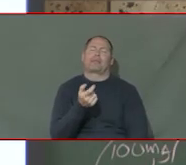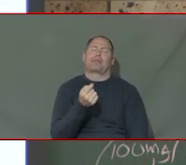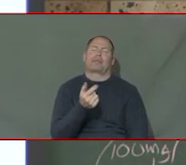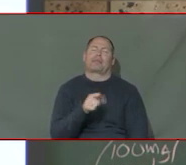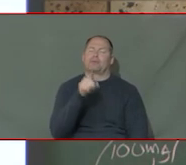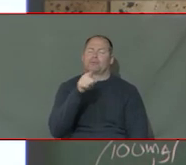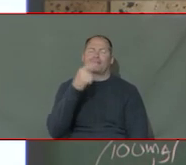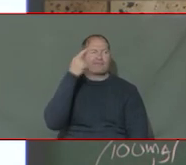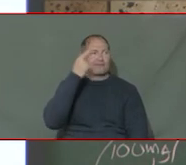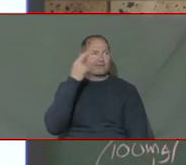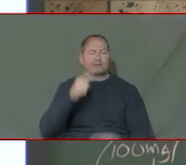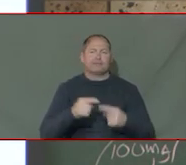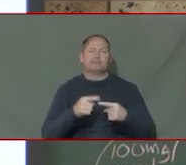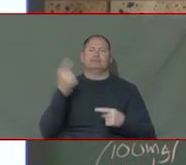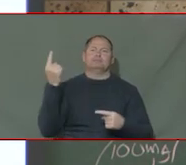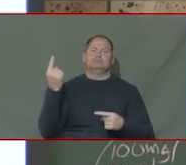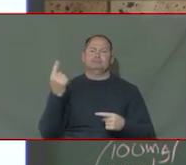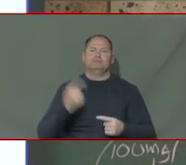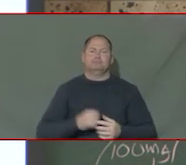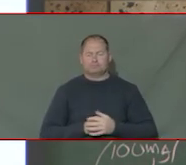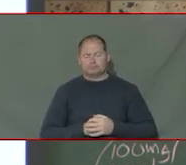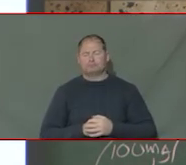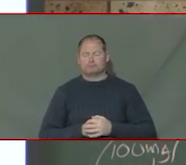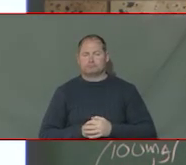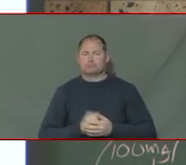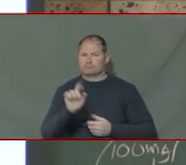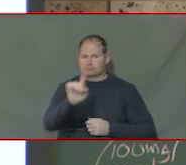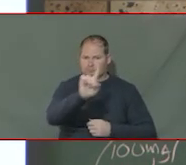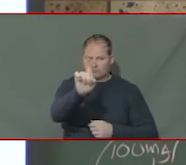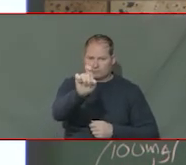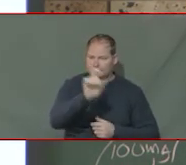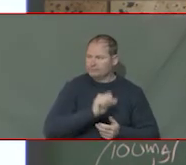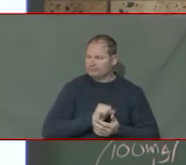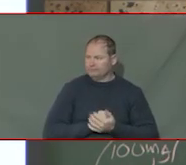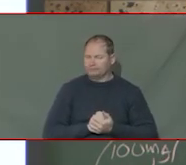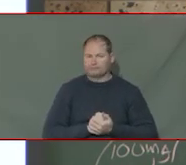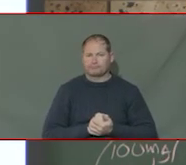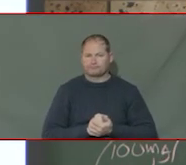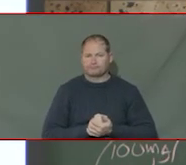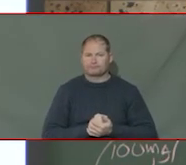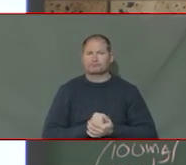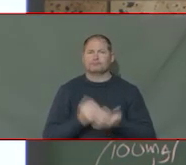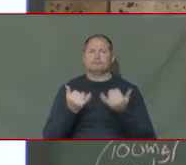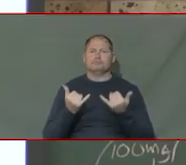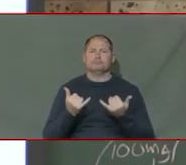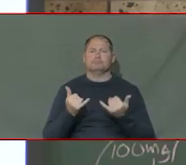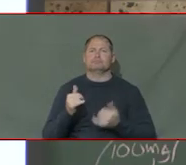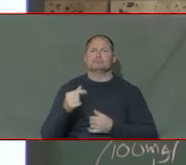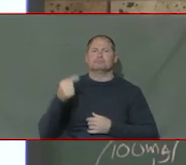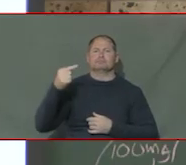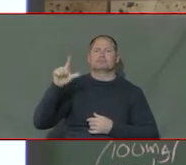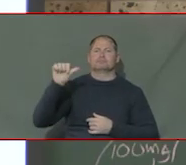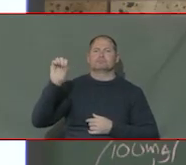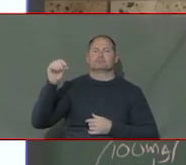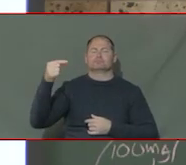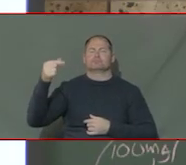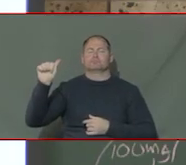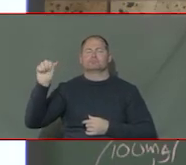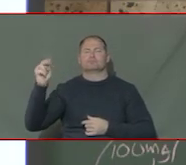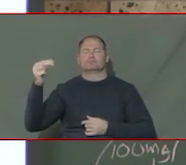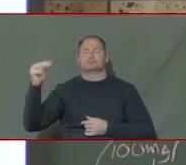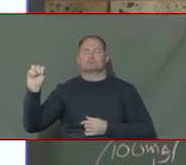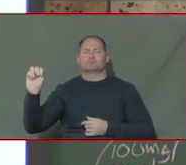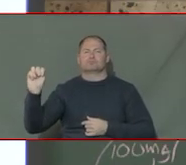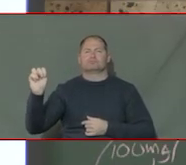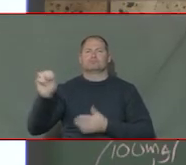of opposites. So here's my question to you. What do you think is the message of glucagon in terms of these body